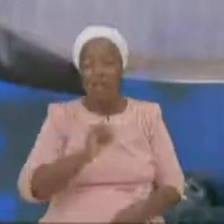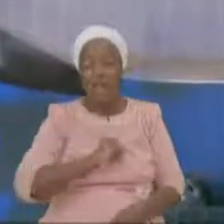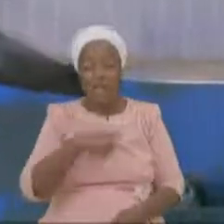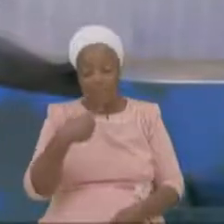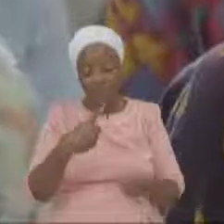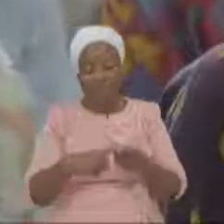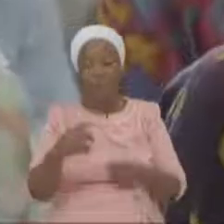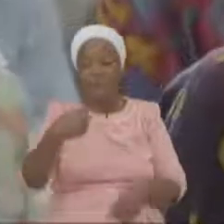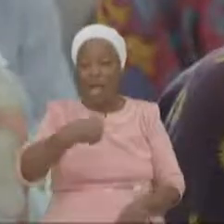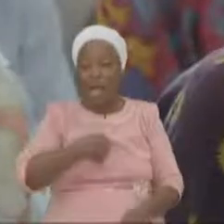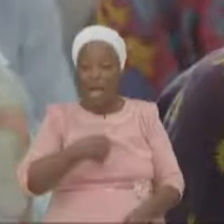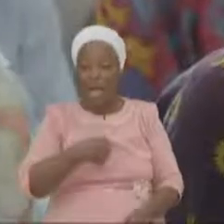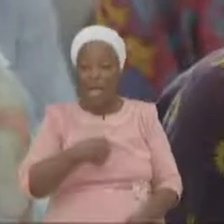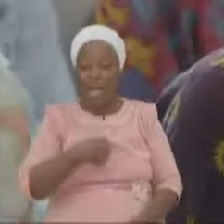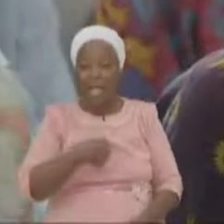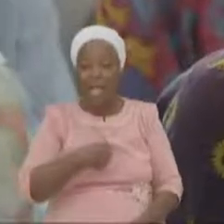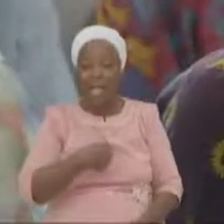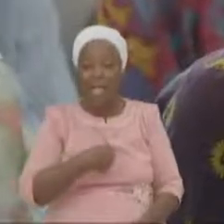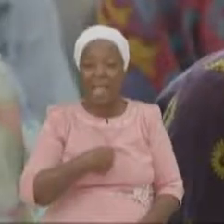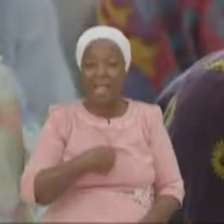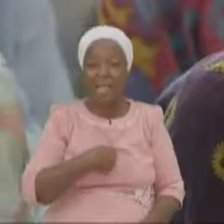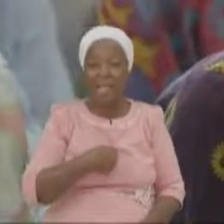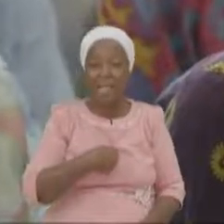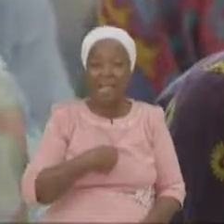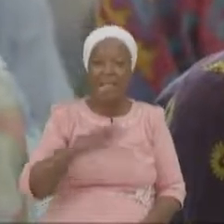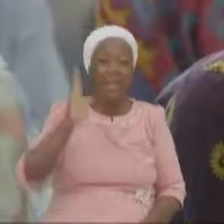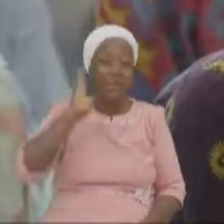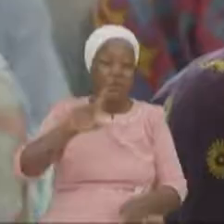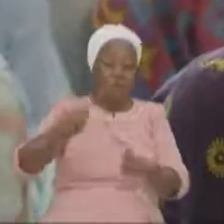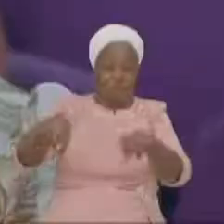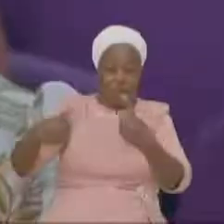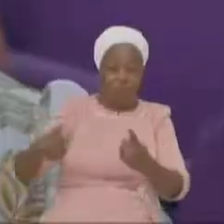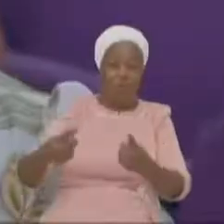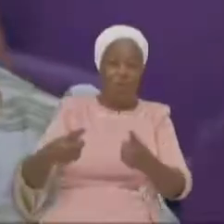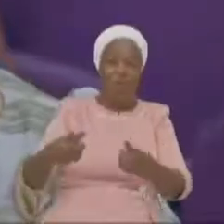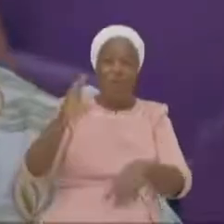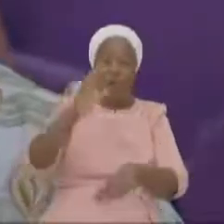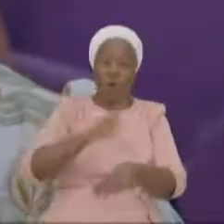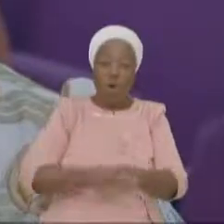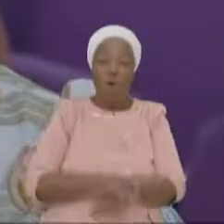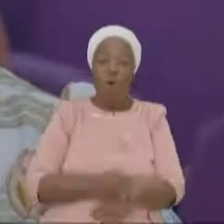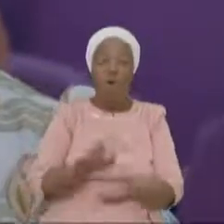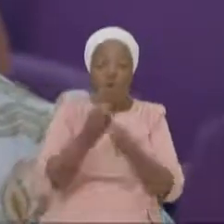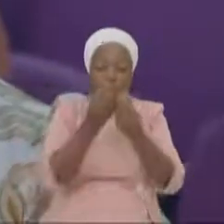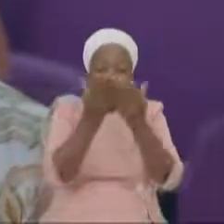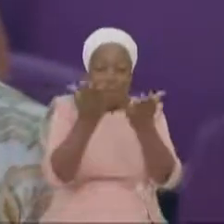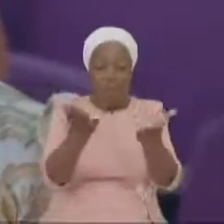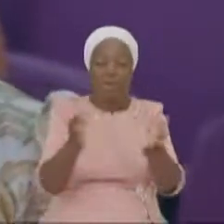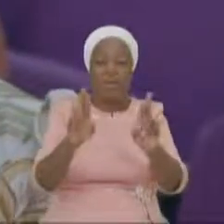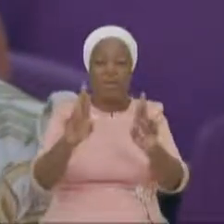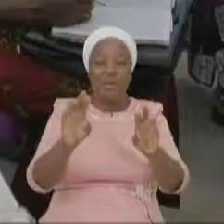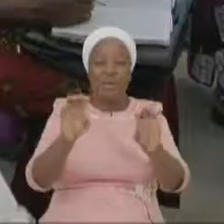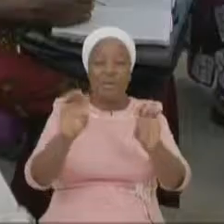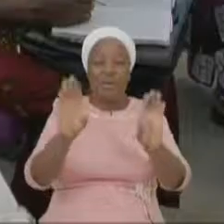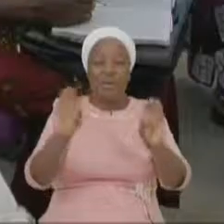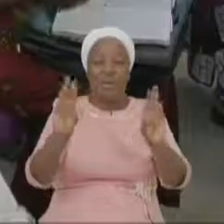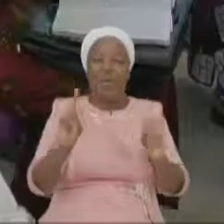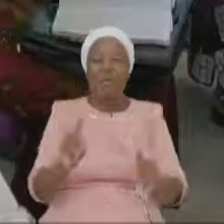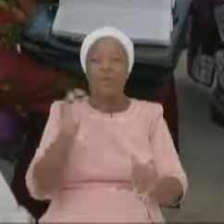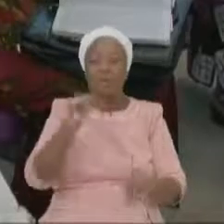I say it, will go on record. I will not be a